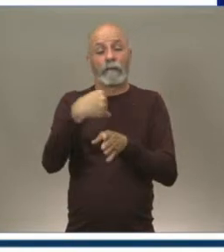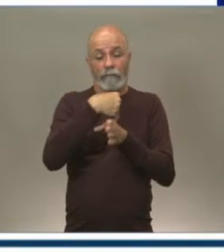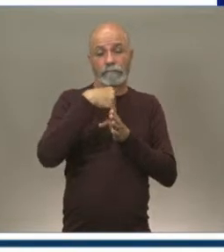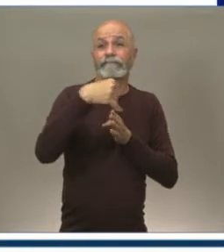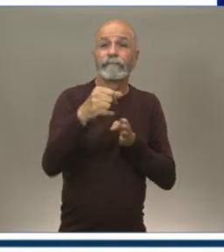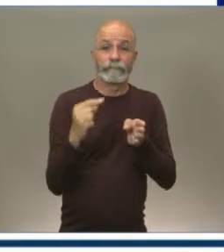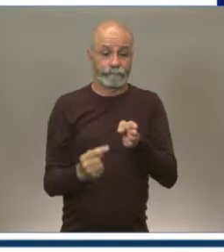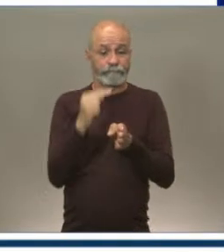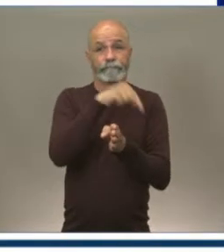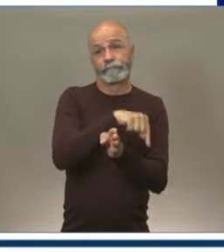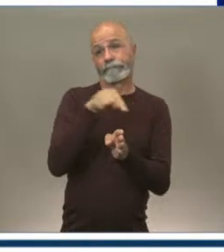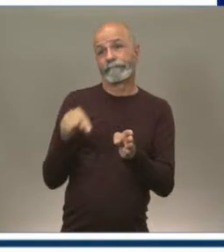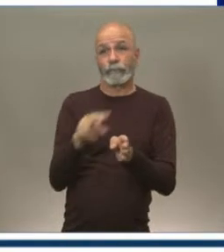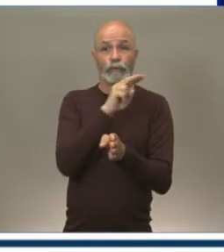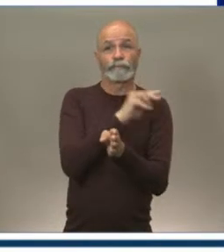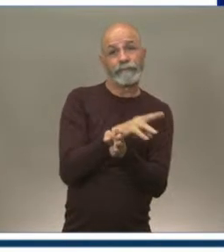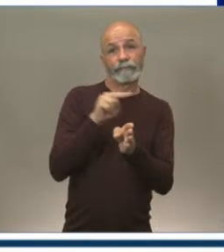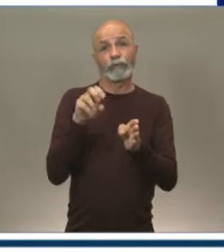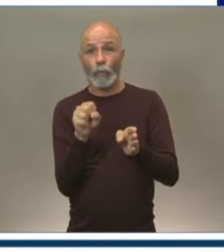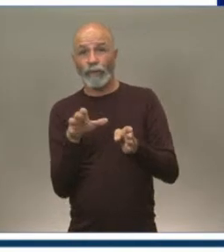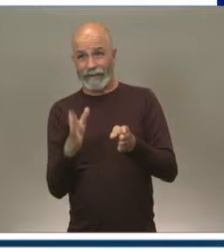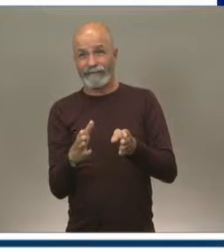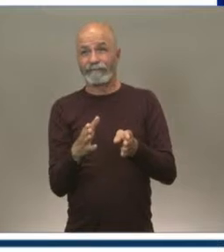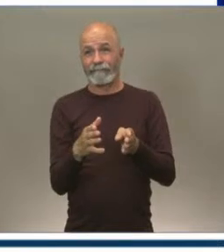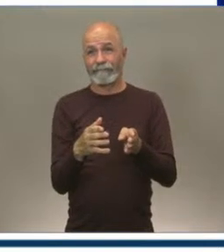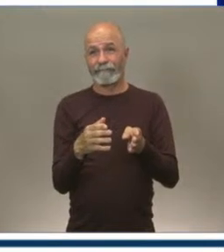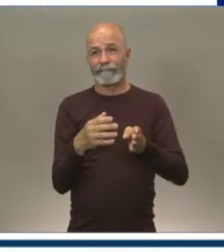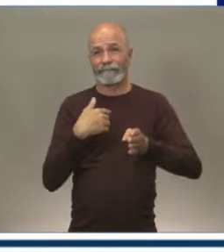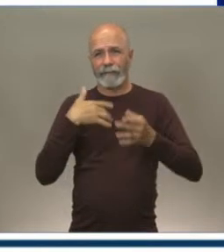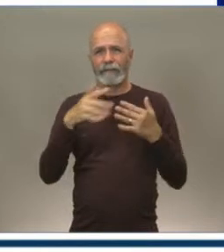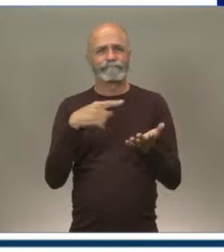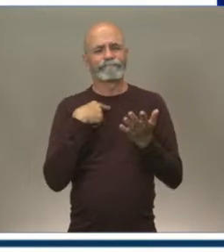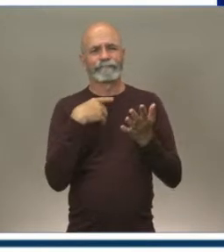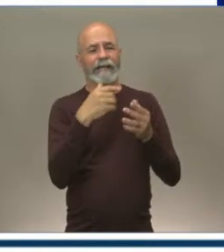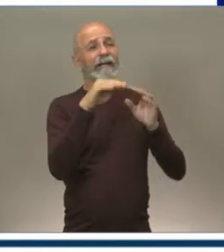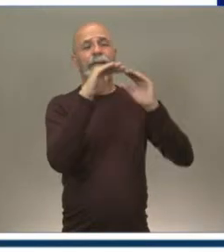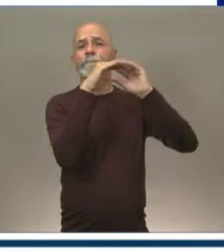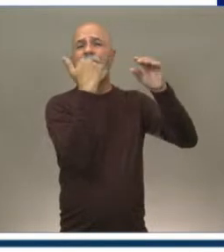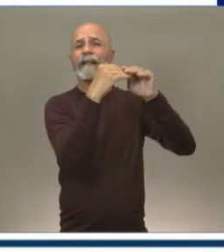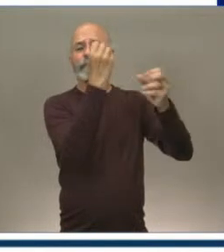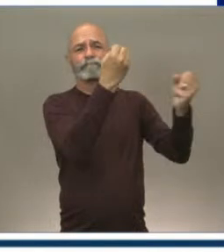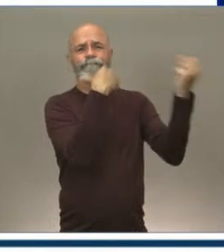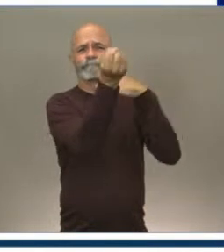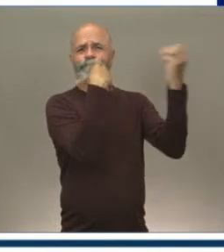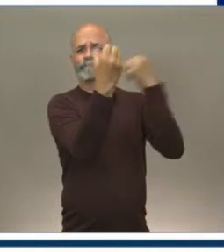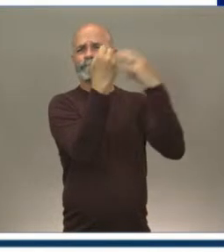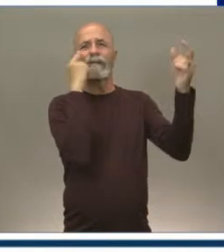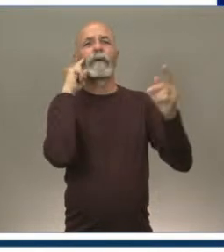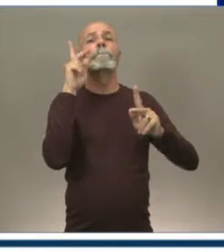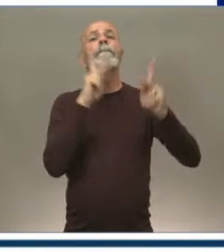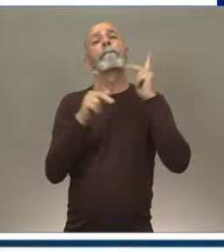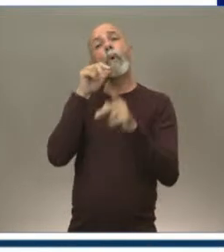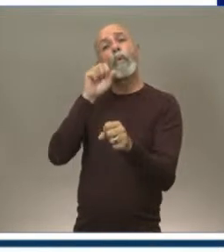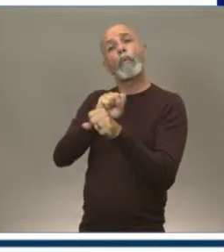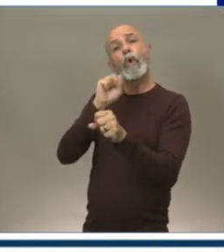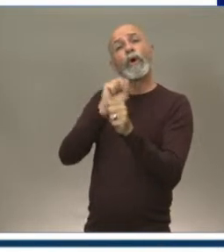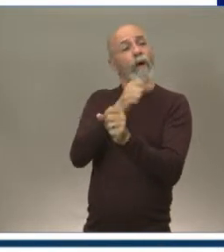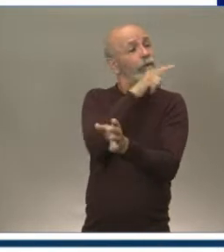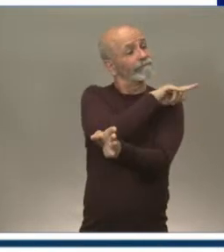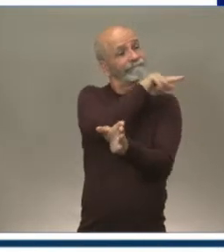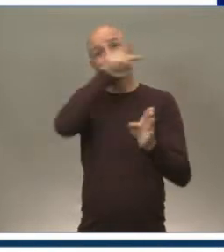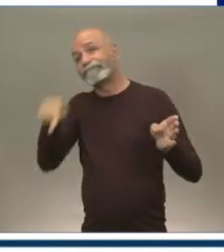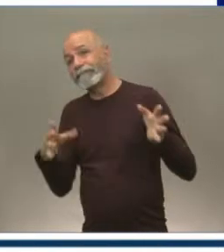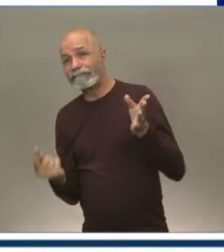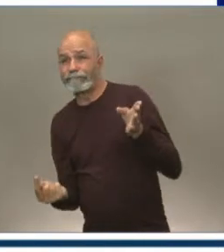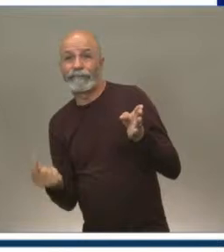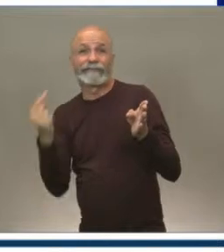some of my colleagues have received emails from concerned, especially rotational workers coming back home to their families.